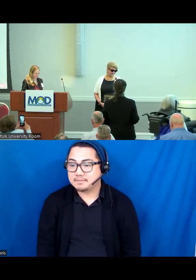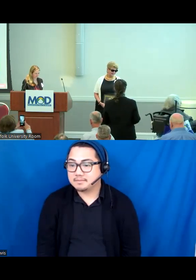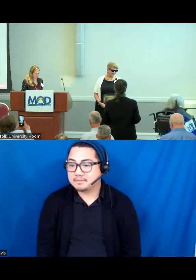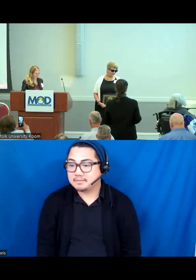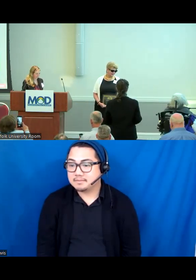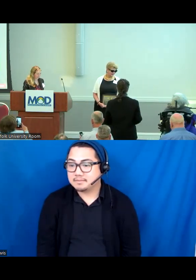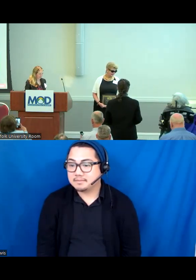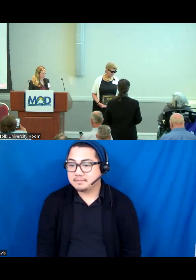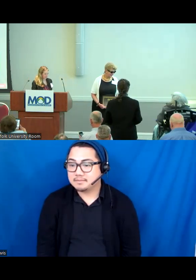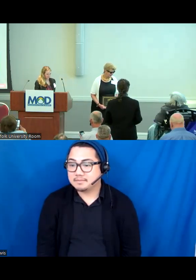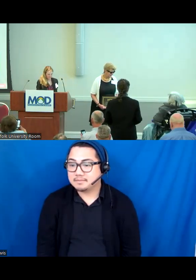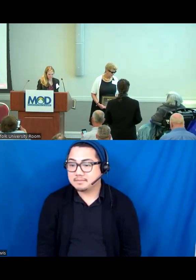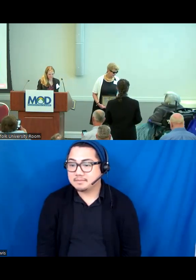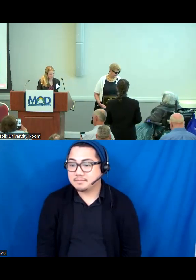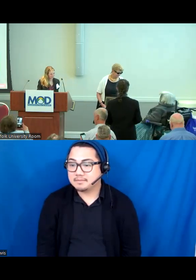Very nice to meet you.